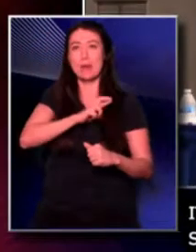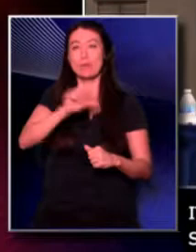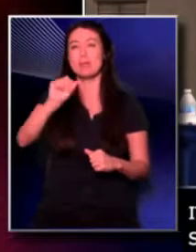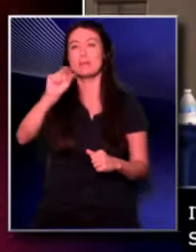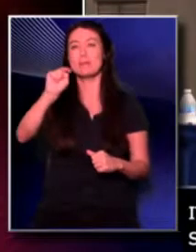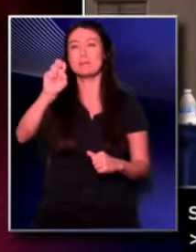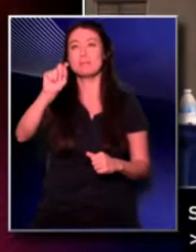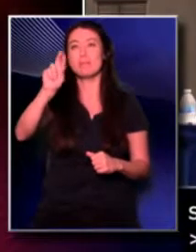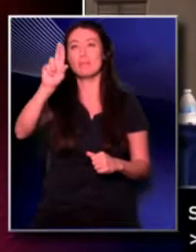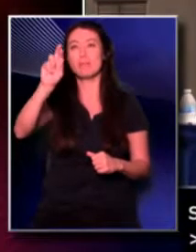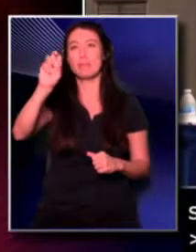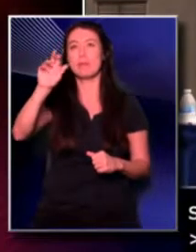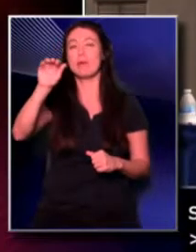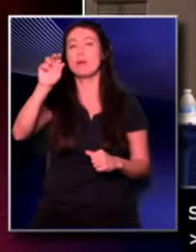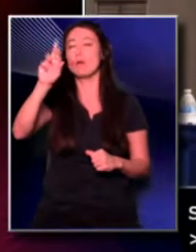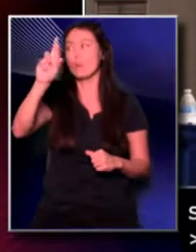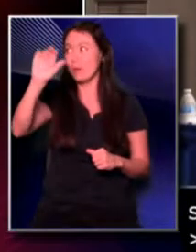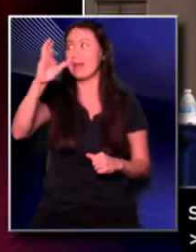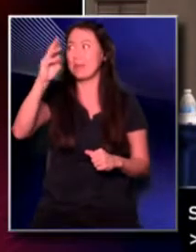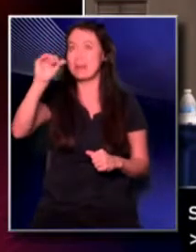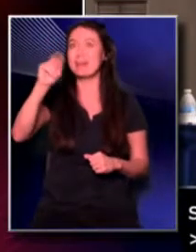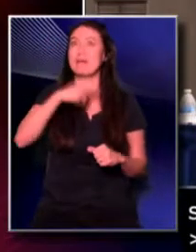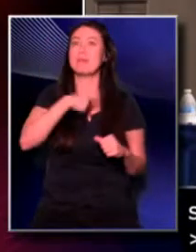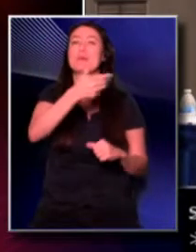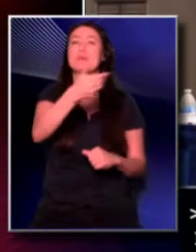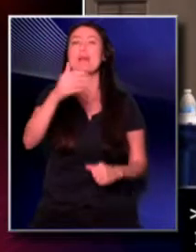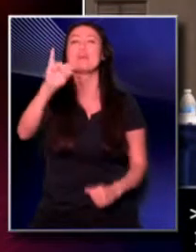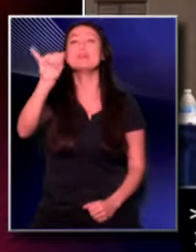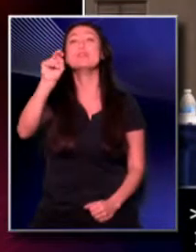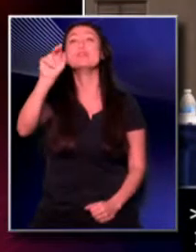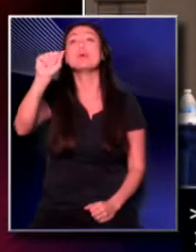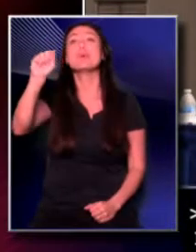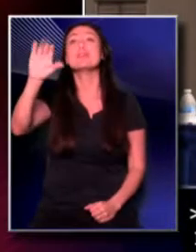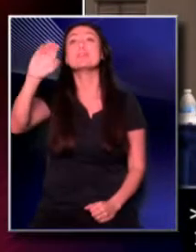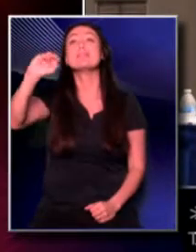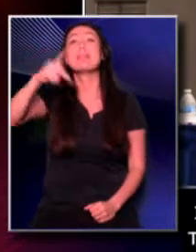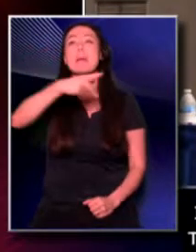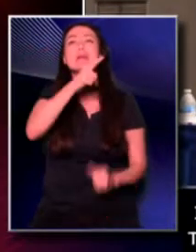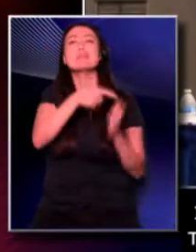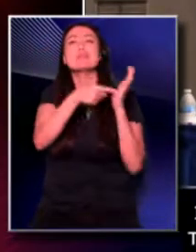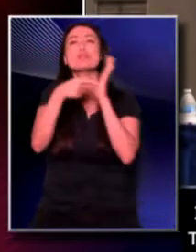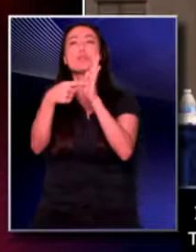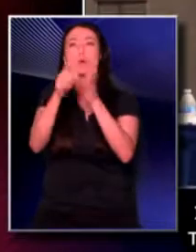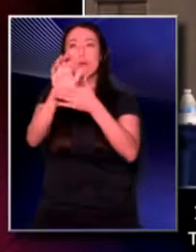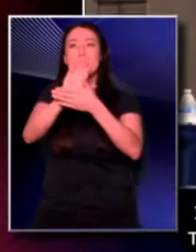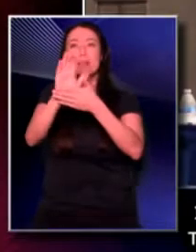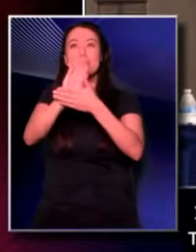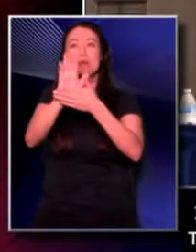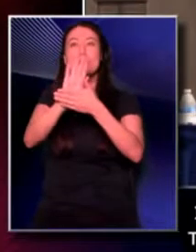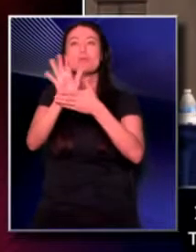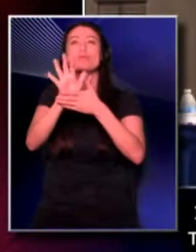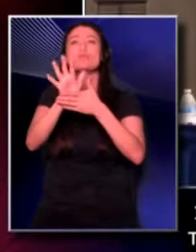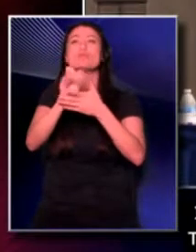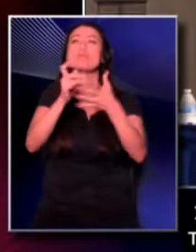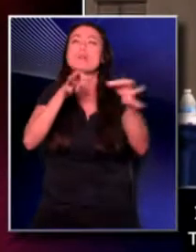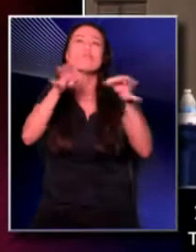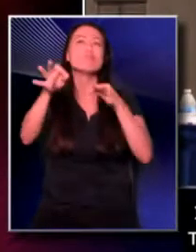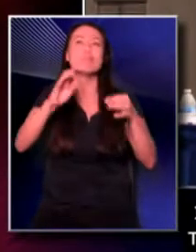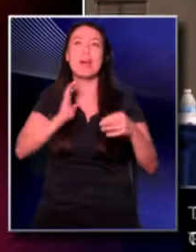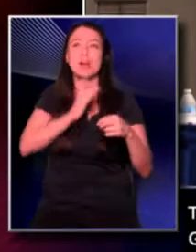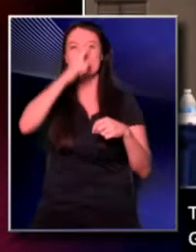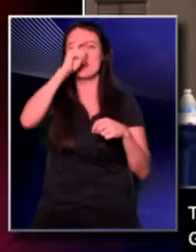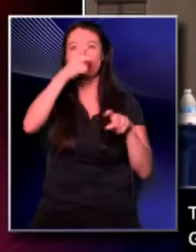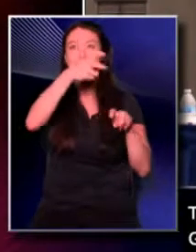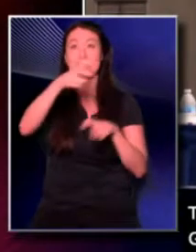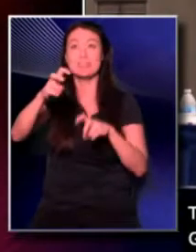directors, Jonas Camp, and he will be showing you a video that tells you all about our summer transition camp, and then he'll